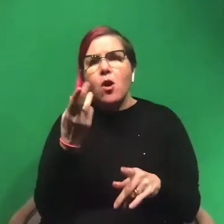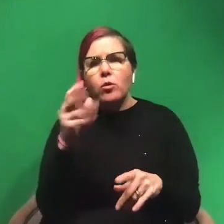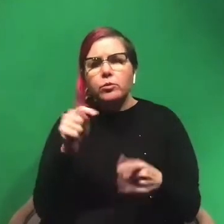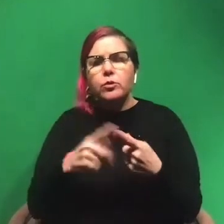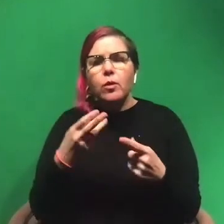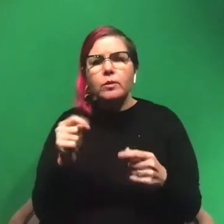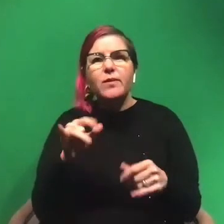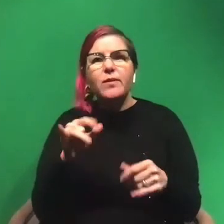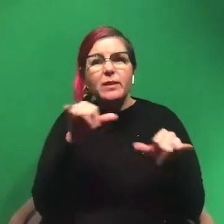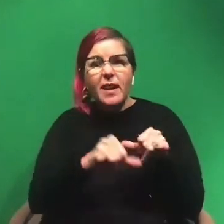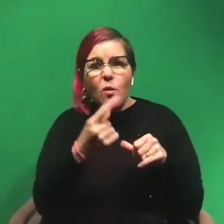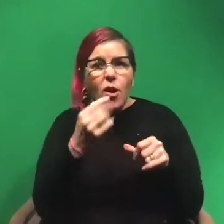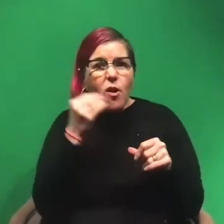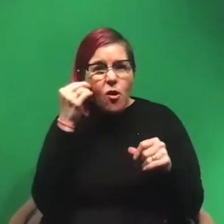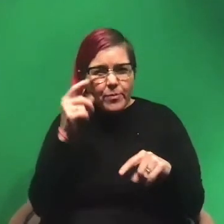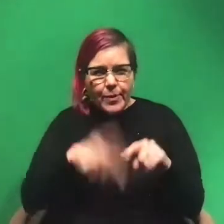in one host, you can't